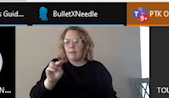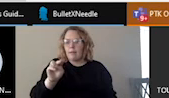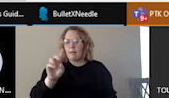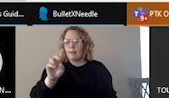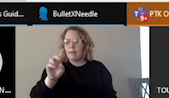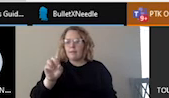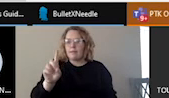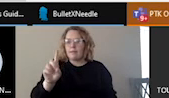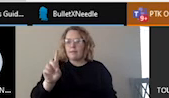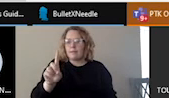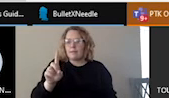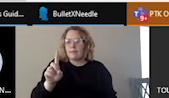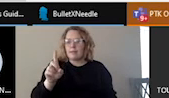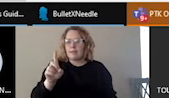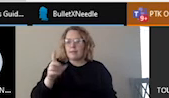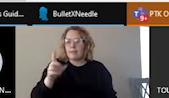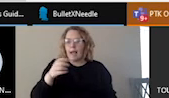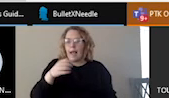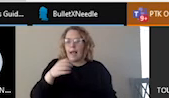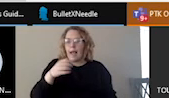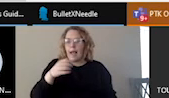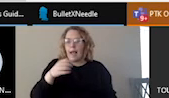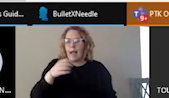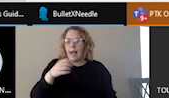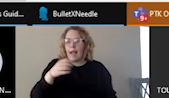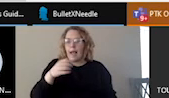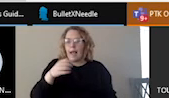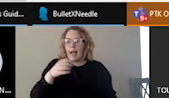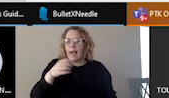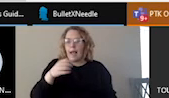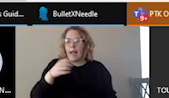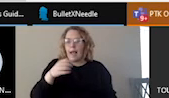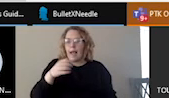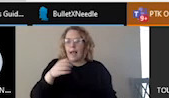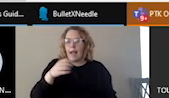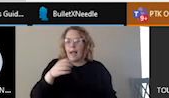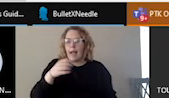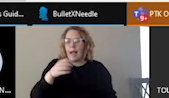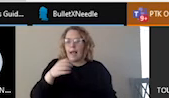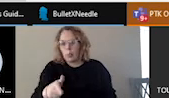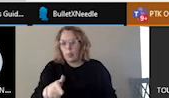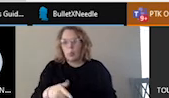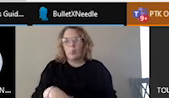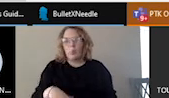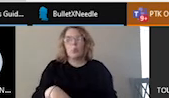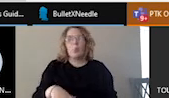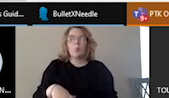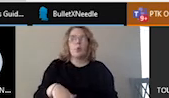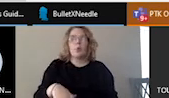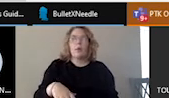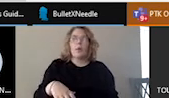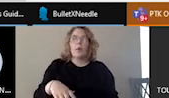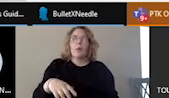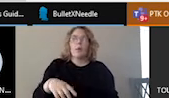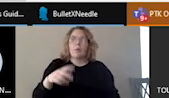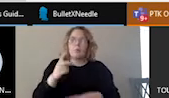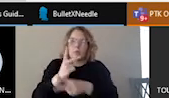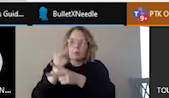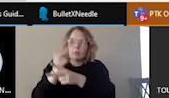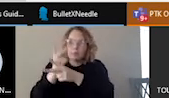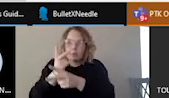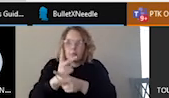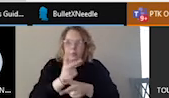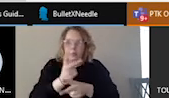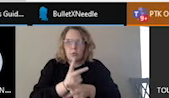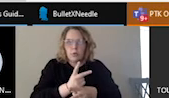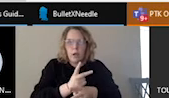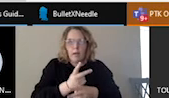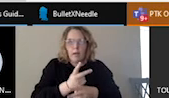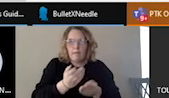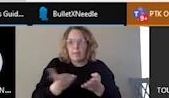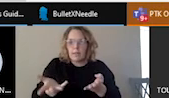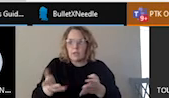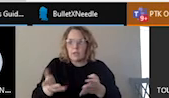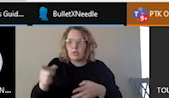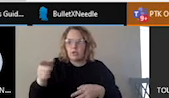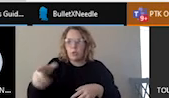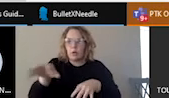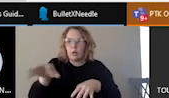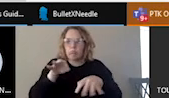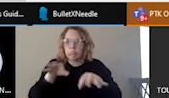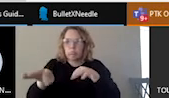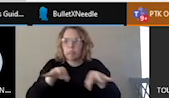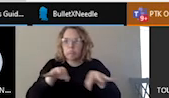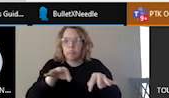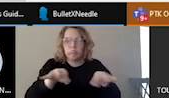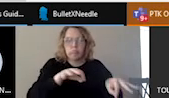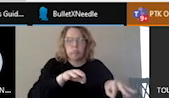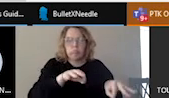you. With having the system kind of keep track of any equipment that you pick up. But that's